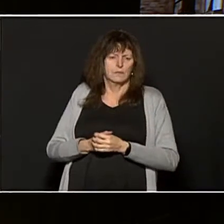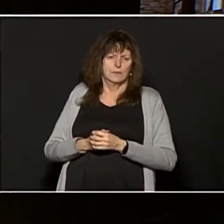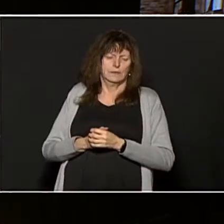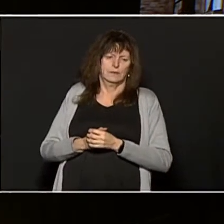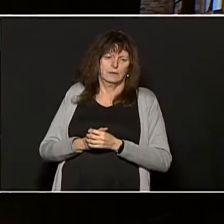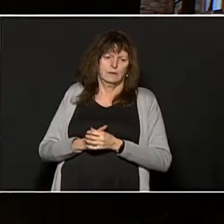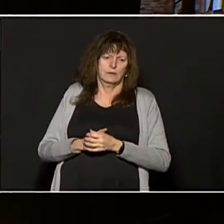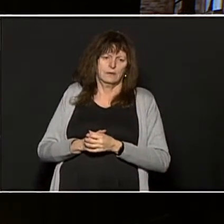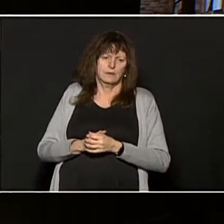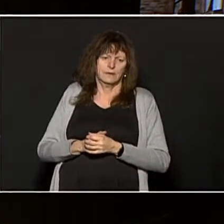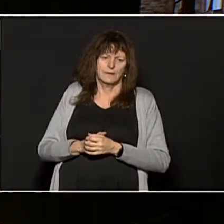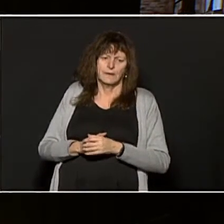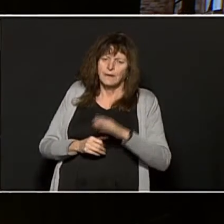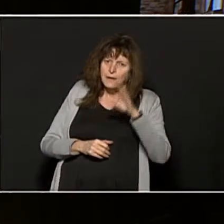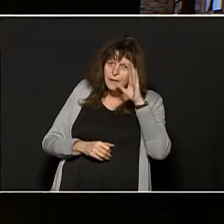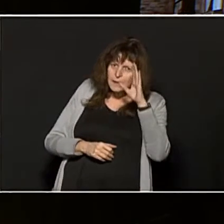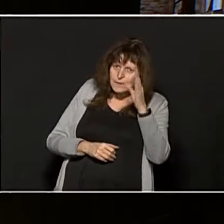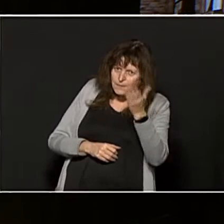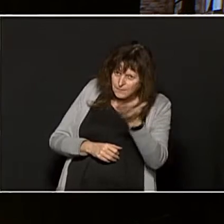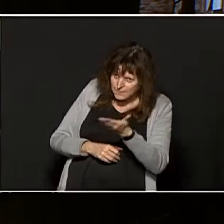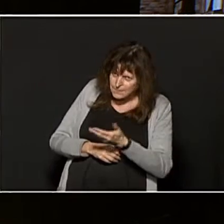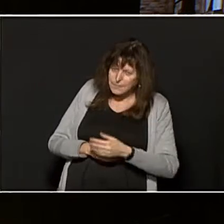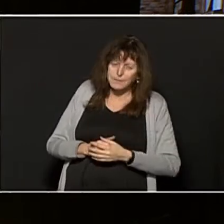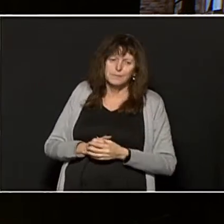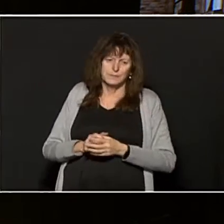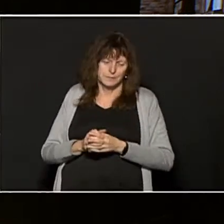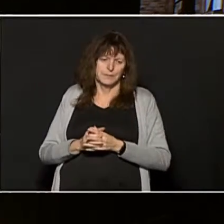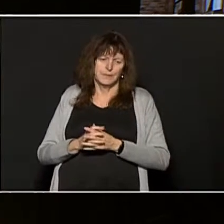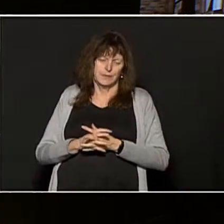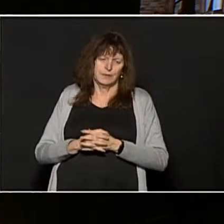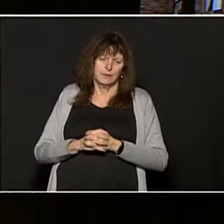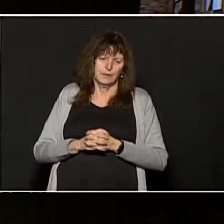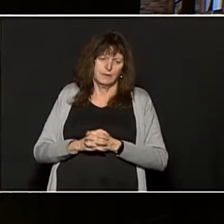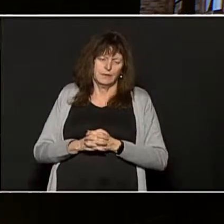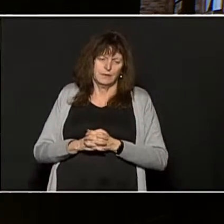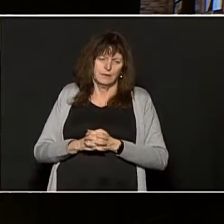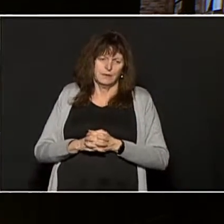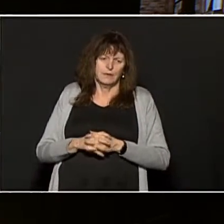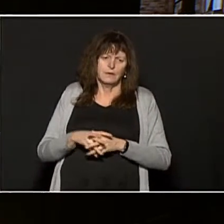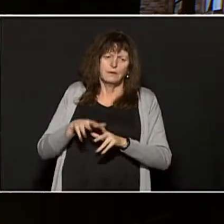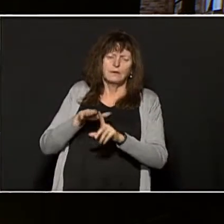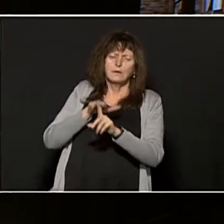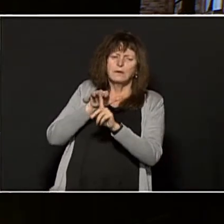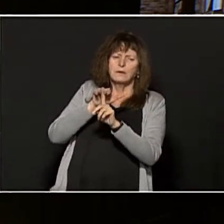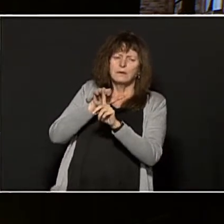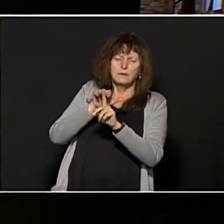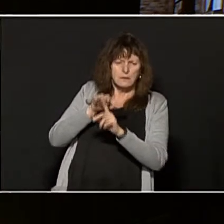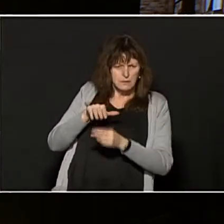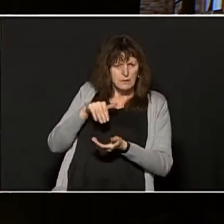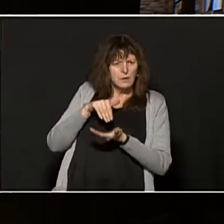Hello, gentlemen. I'm wondering from Dr. Brown, is 50% vaccines,